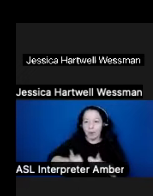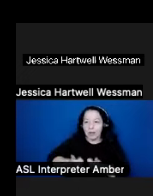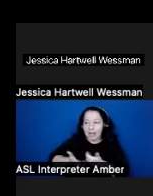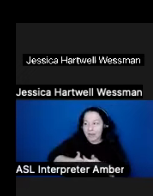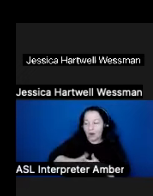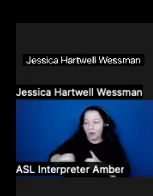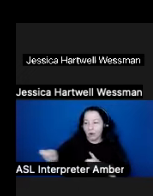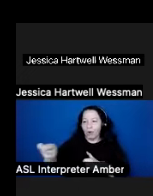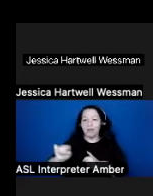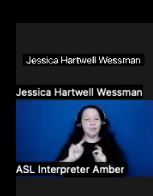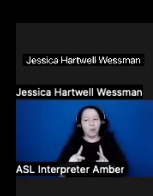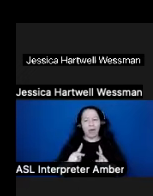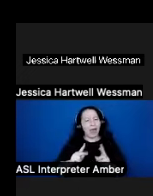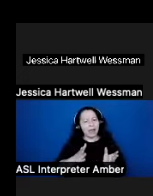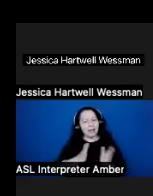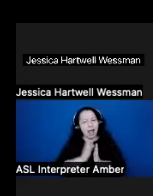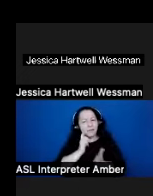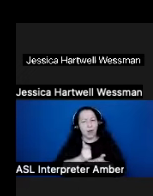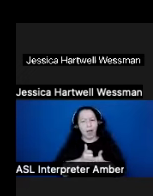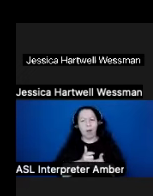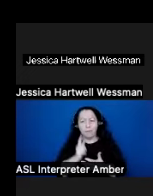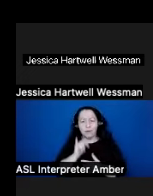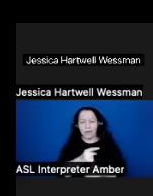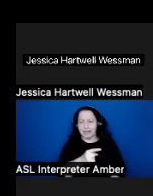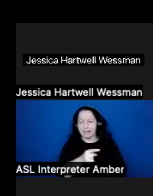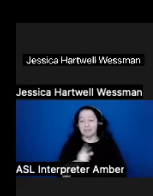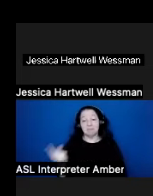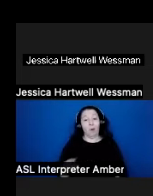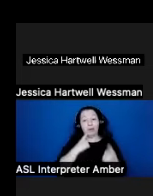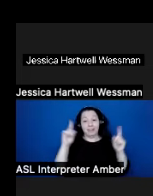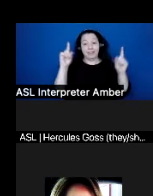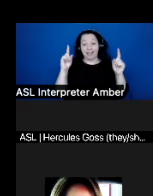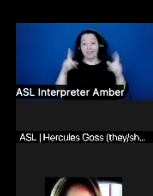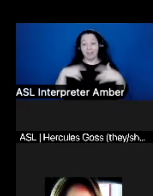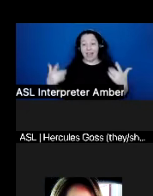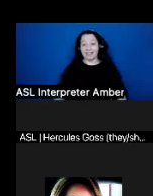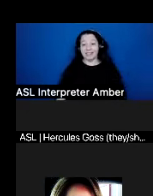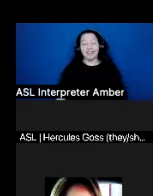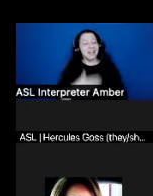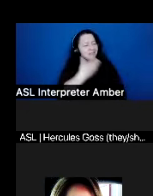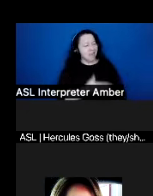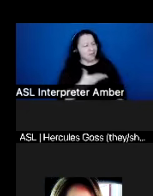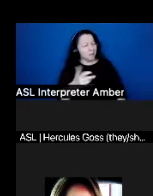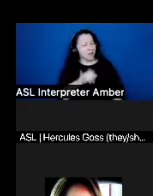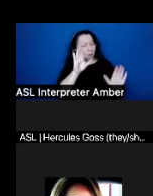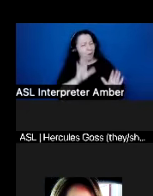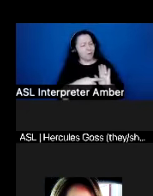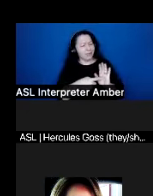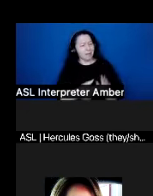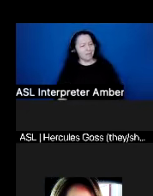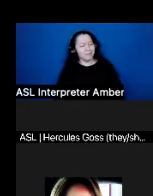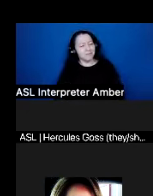for it. And that's always very successful. So Thank you so much. That's a wonderful example.